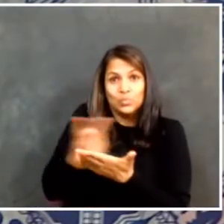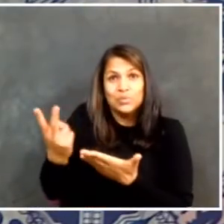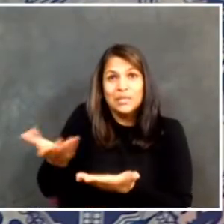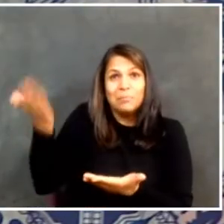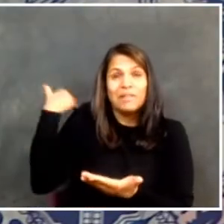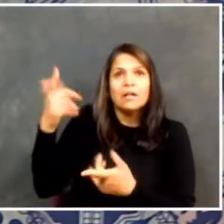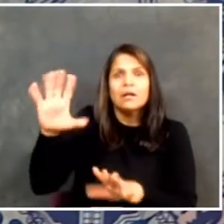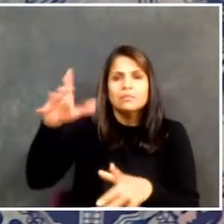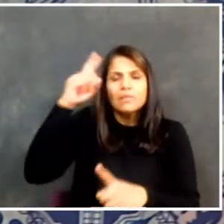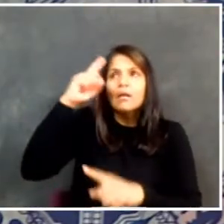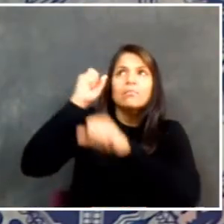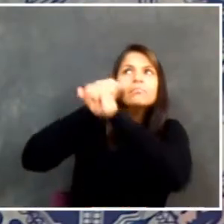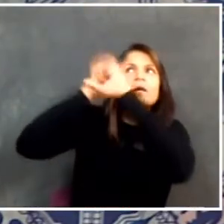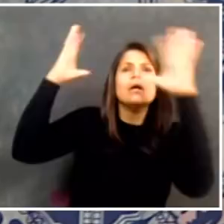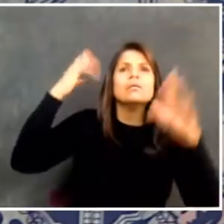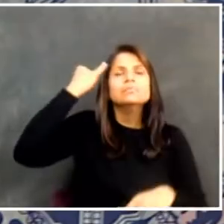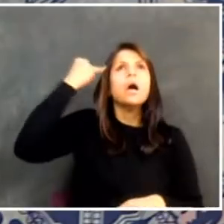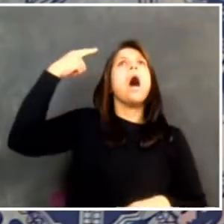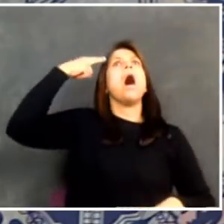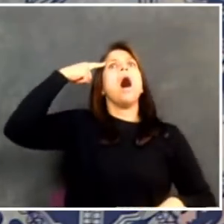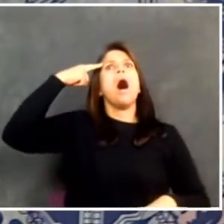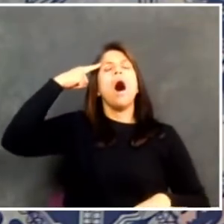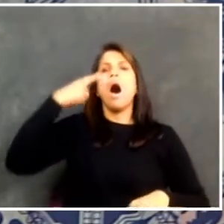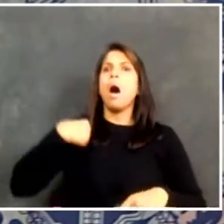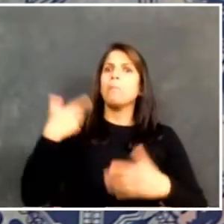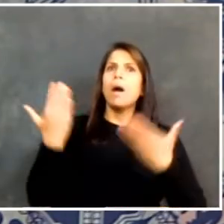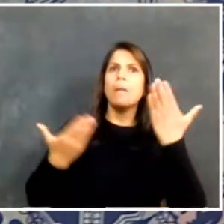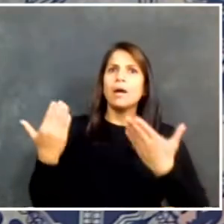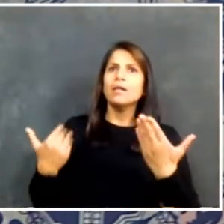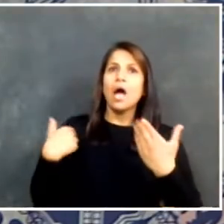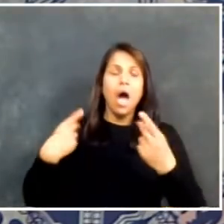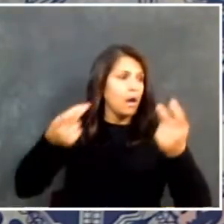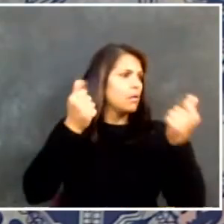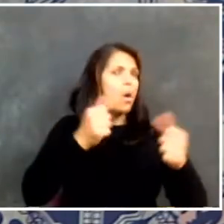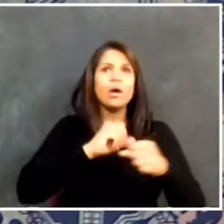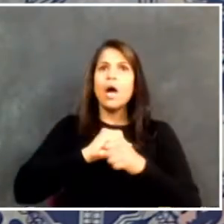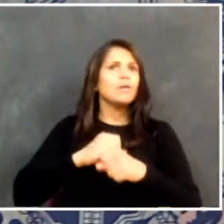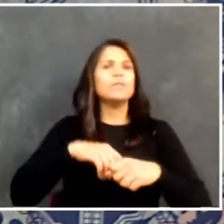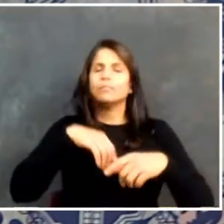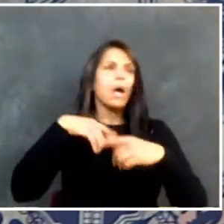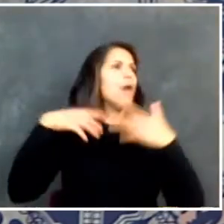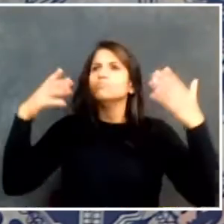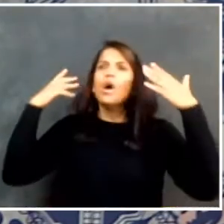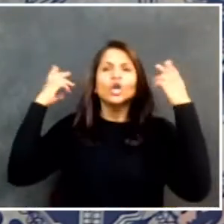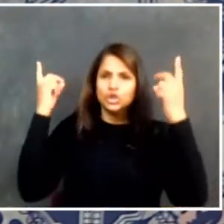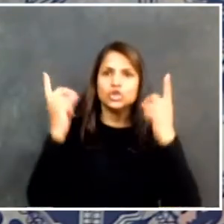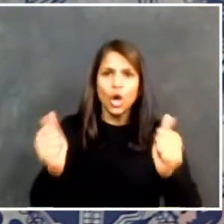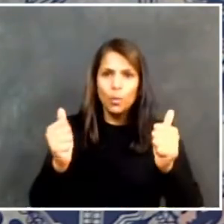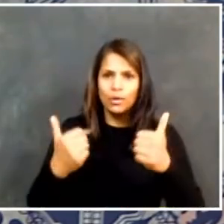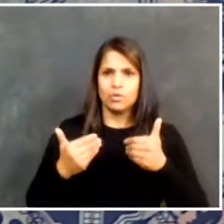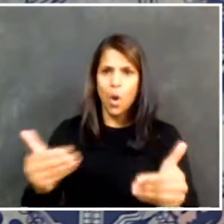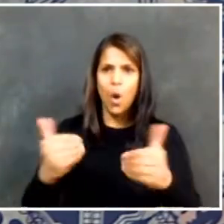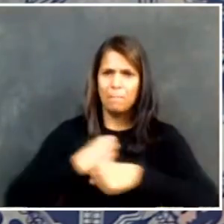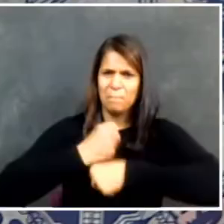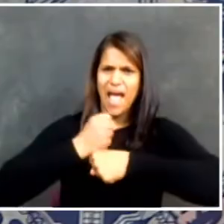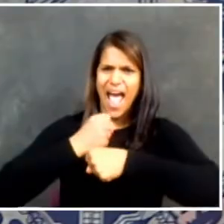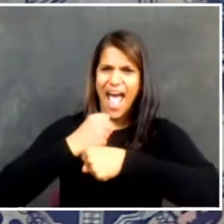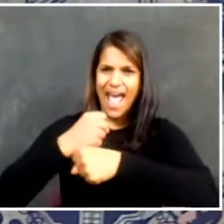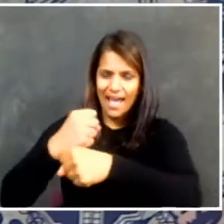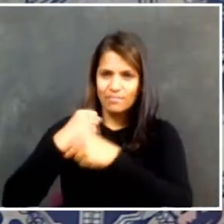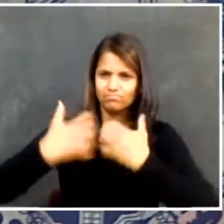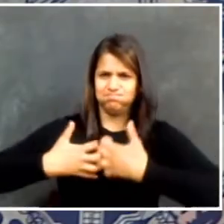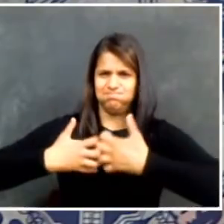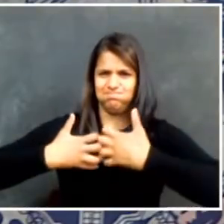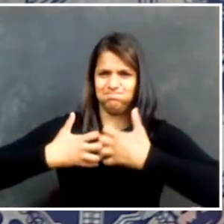involved actually a pretty elaborate production process. It went from idea to execution in a number of days. Because of the